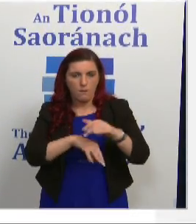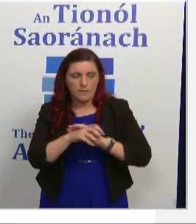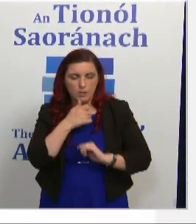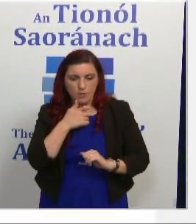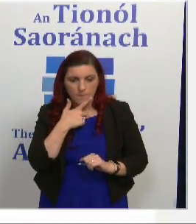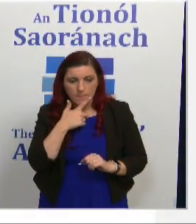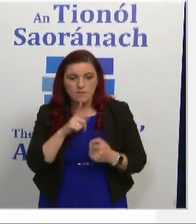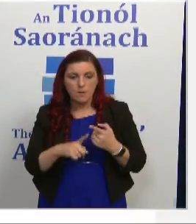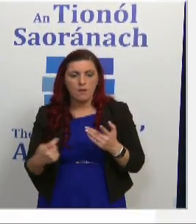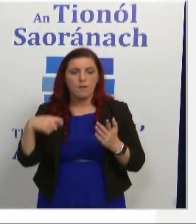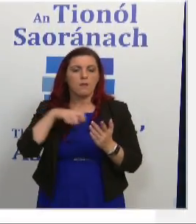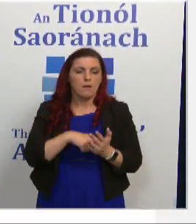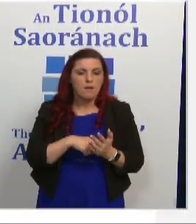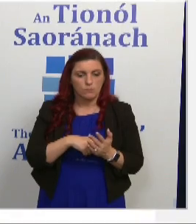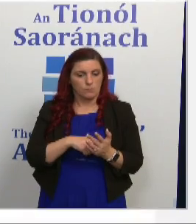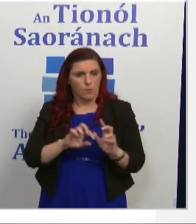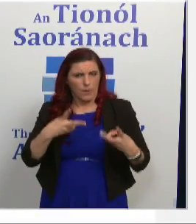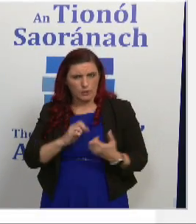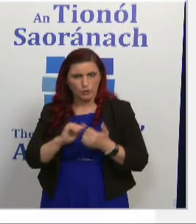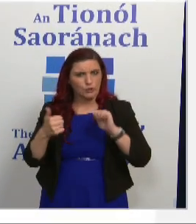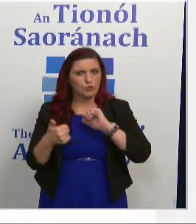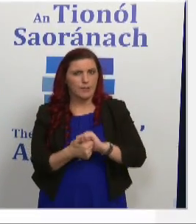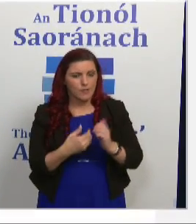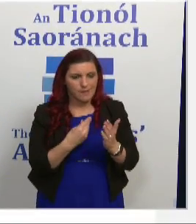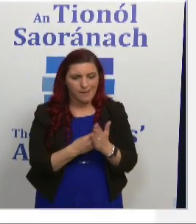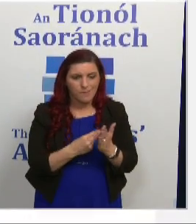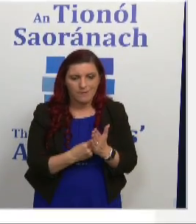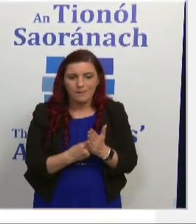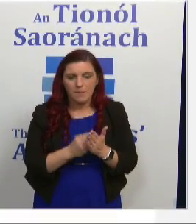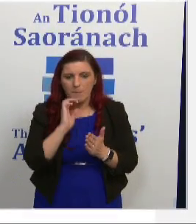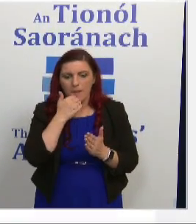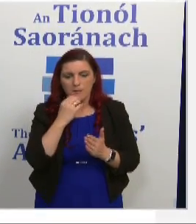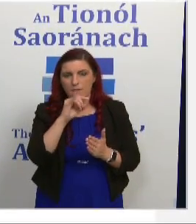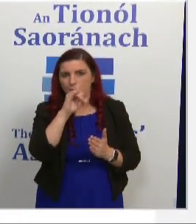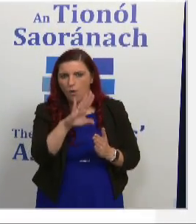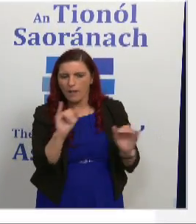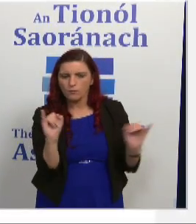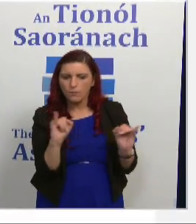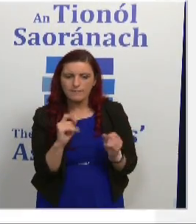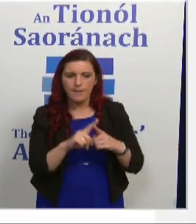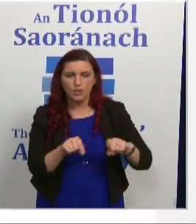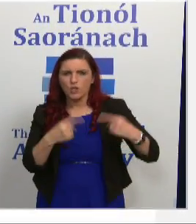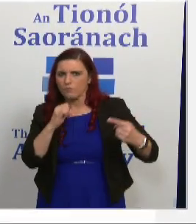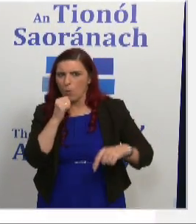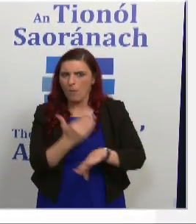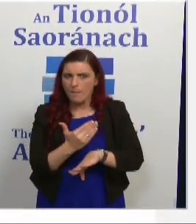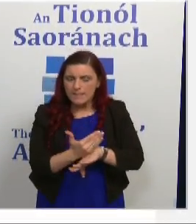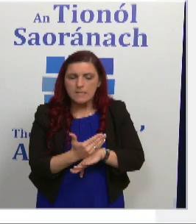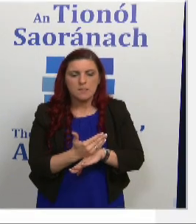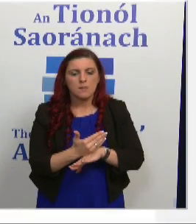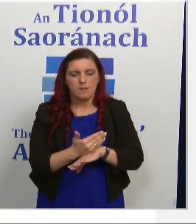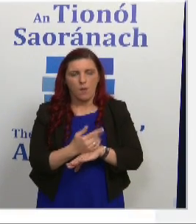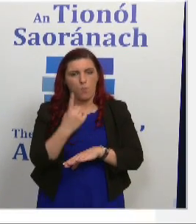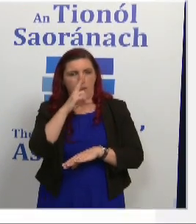the radical economic restructuring, often coming from the oil crisis and the challenge of unemployment. And one of the examples